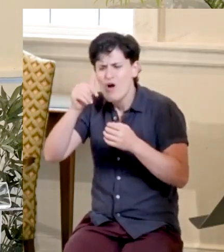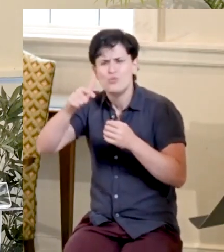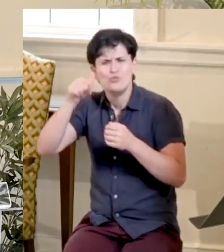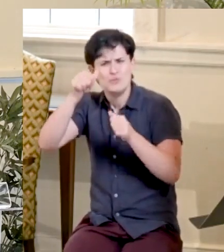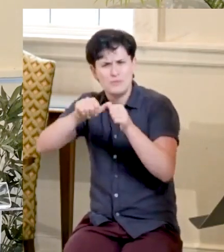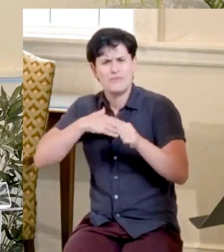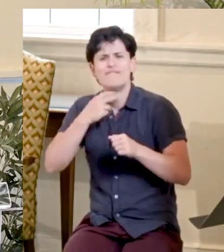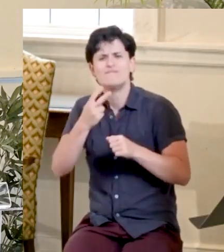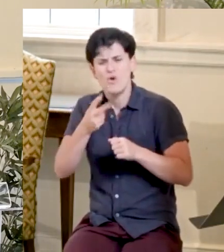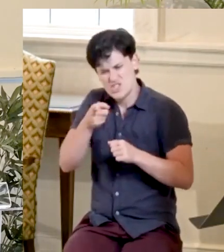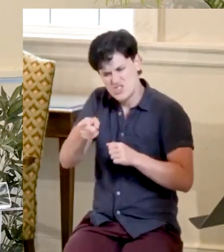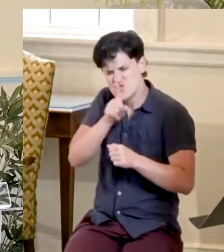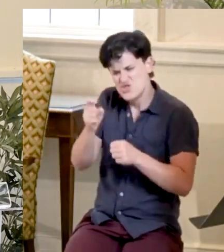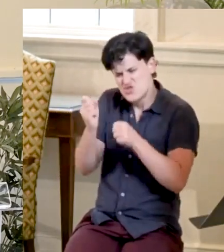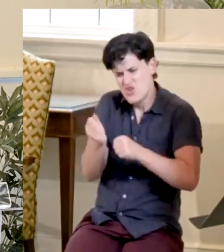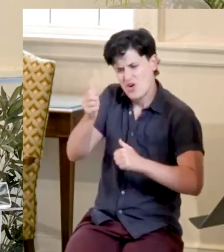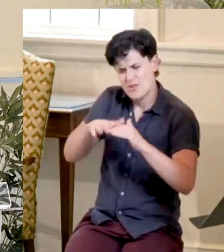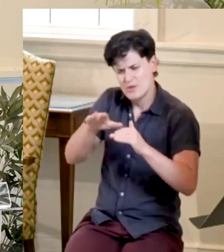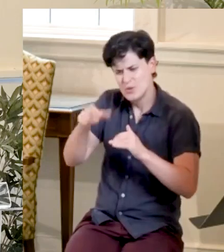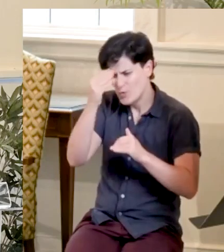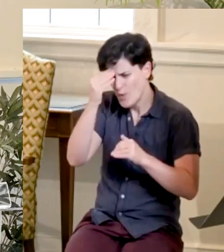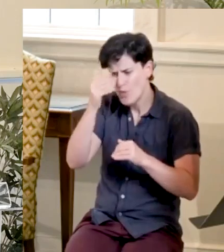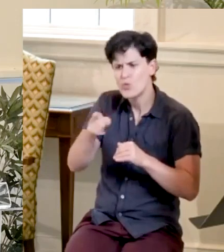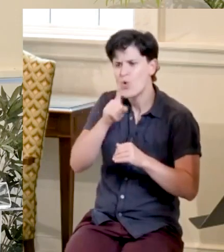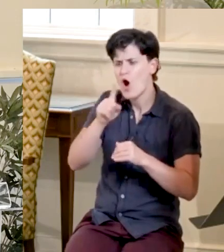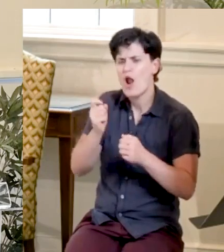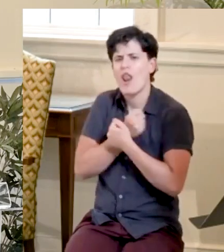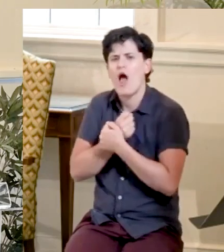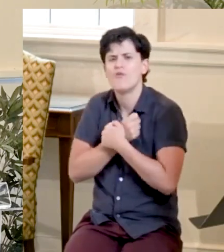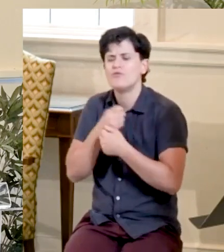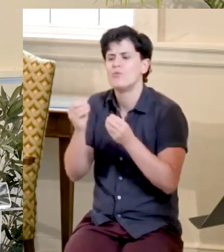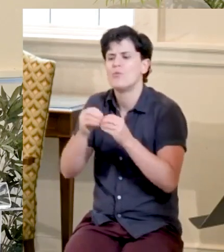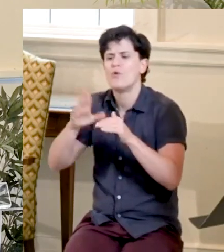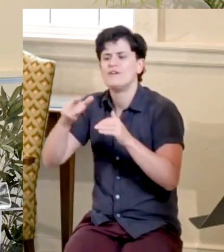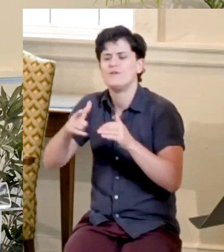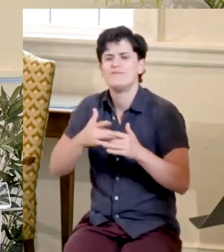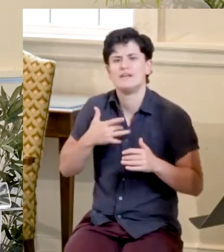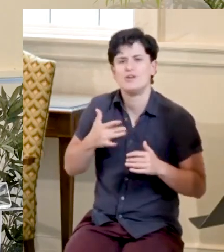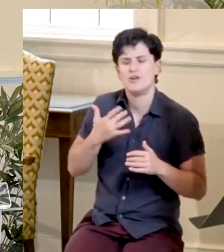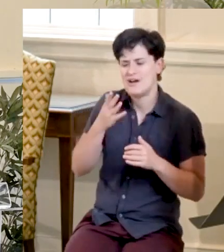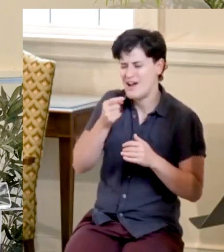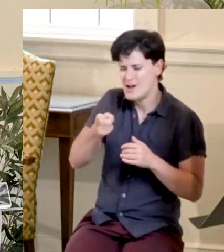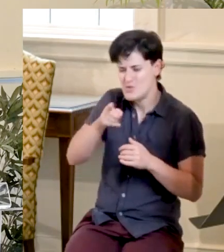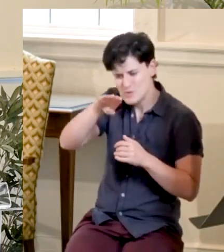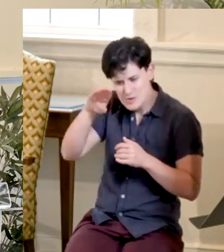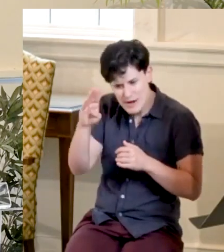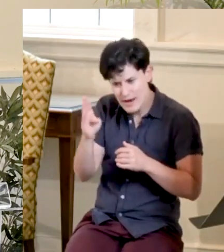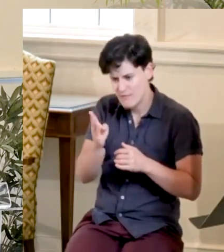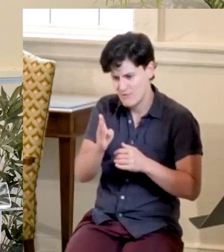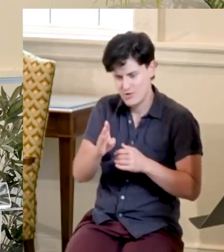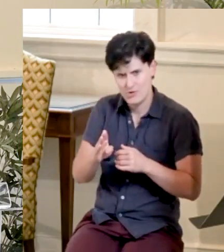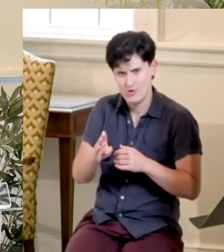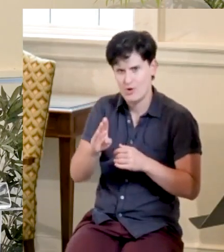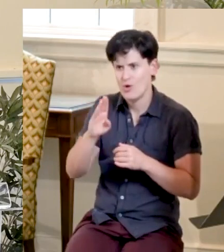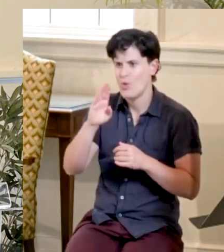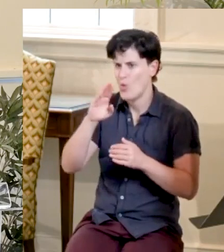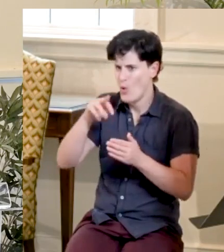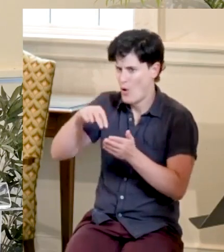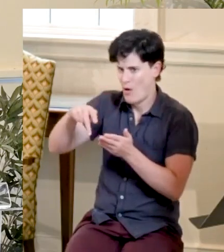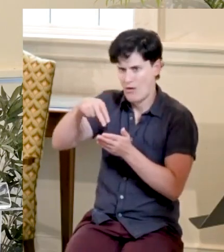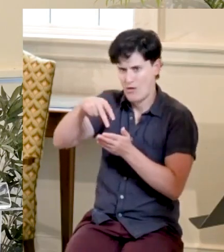know, that you are loved more than you feel, and you never walk